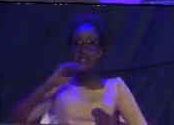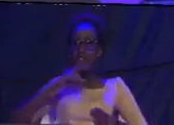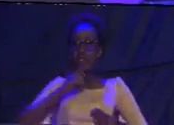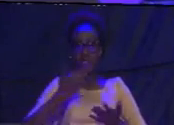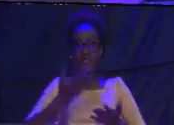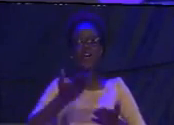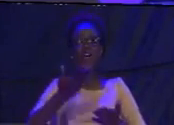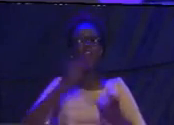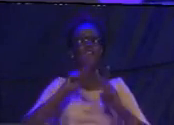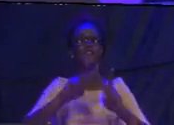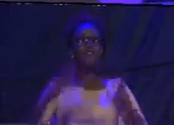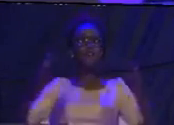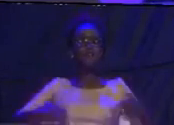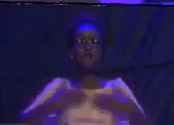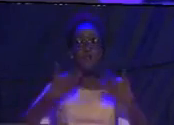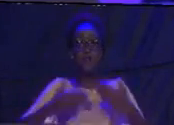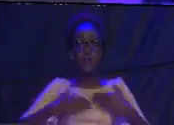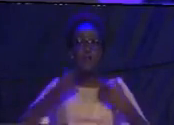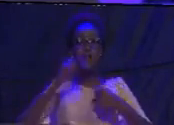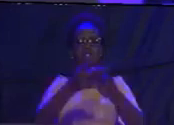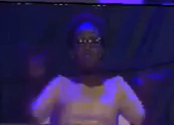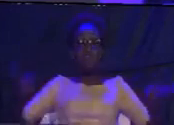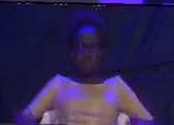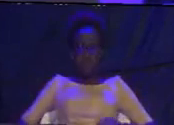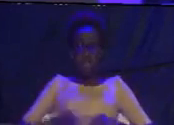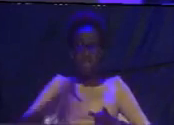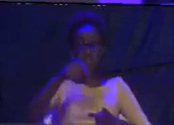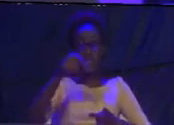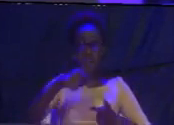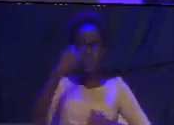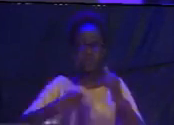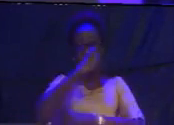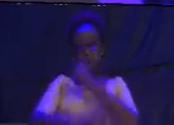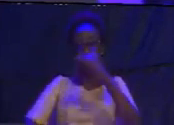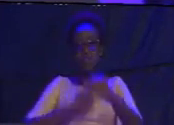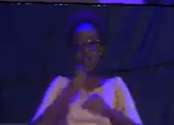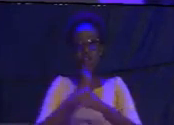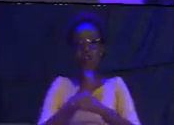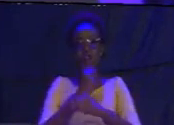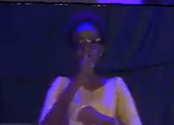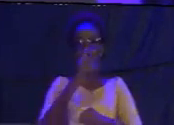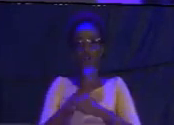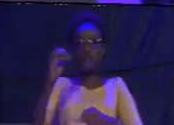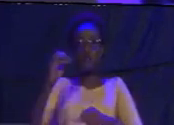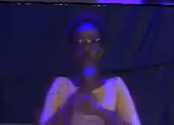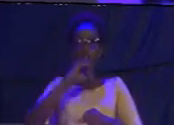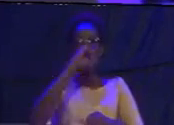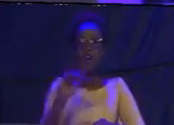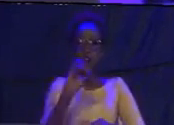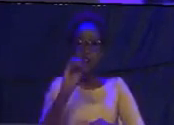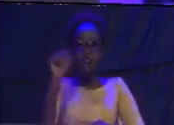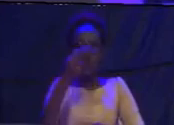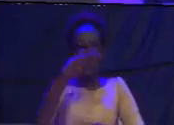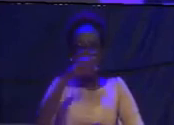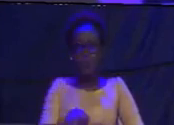I'm pleased. Right there, 2,000 years, Joshua had